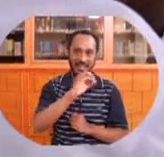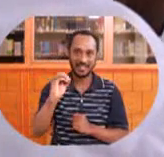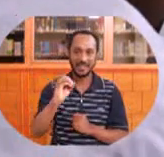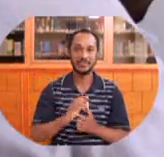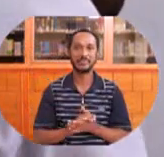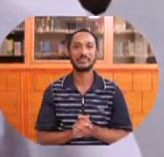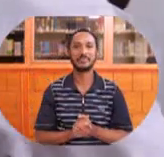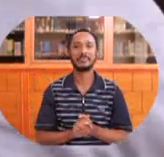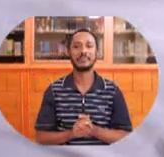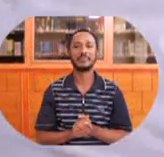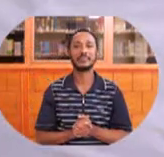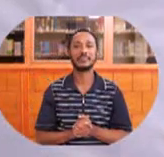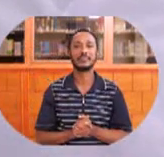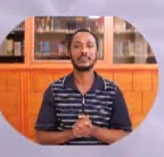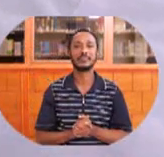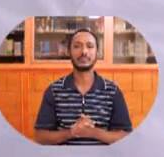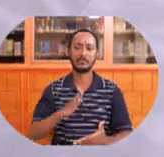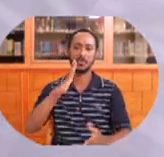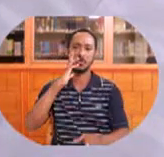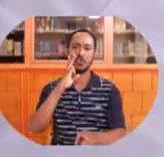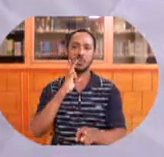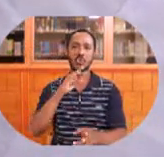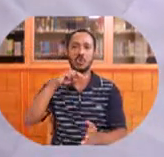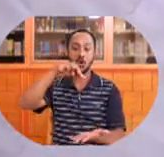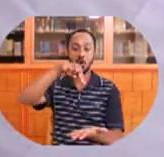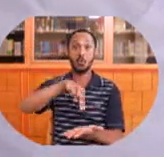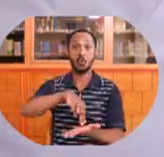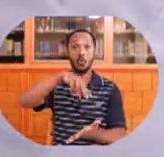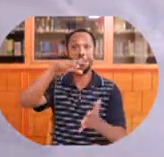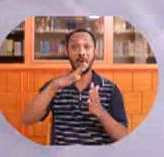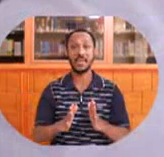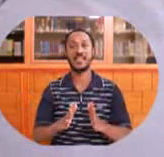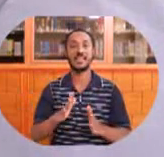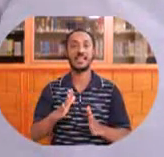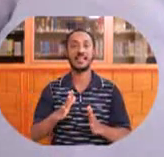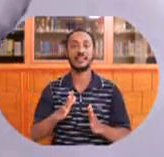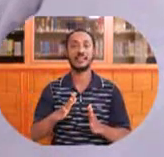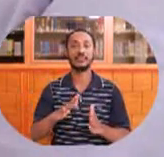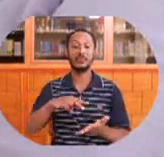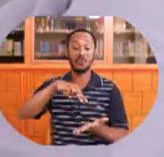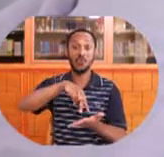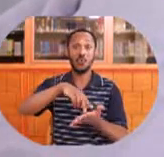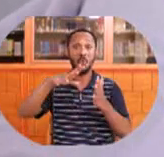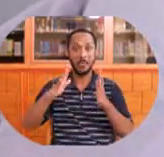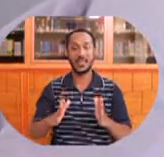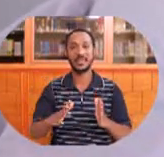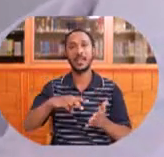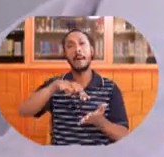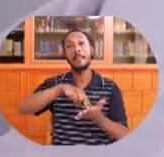and permanent